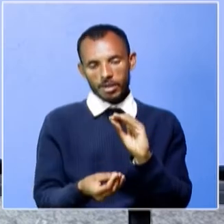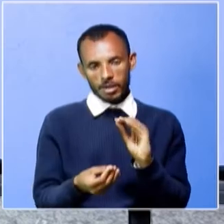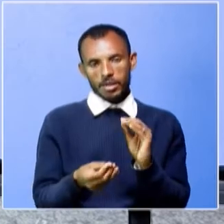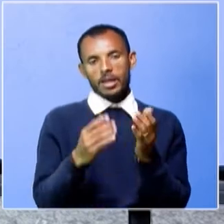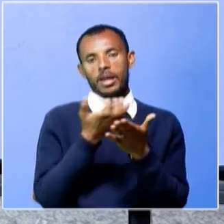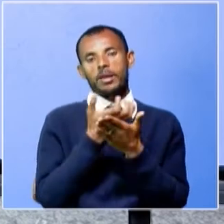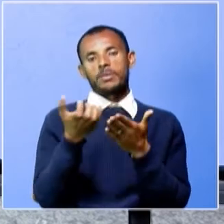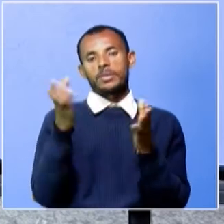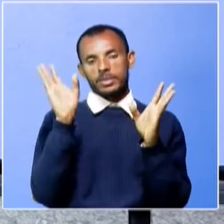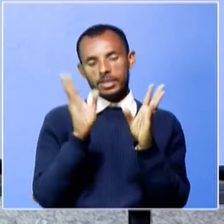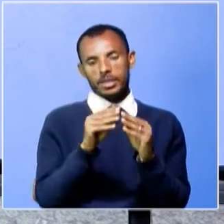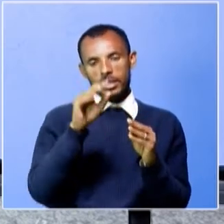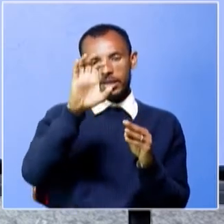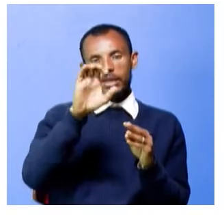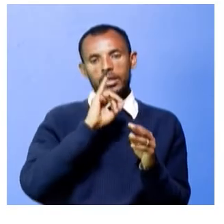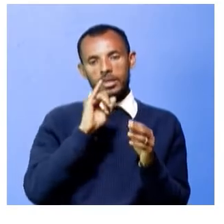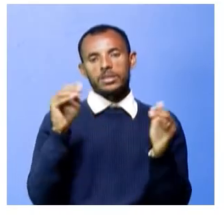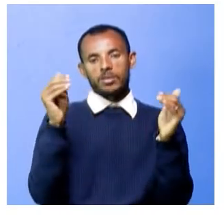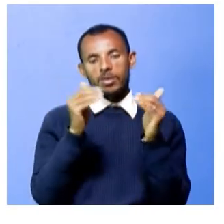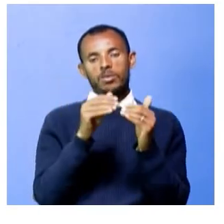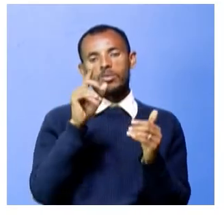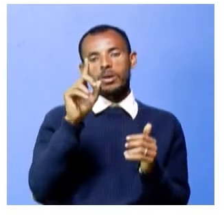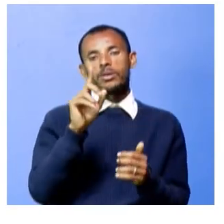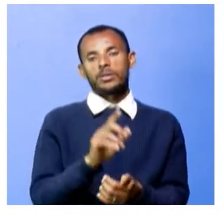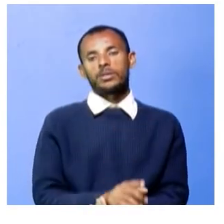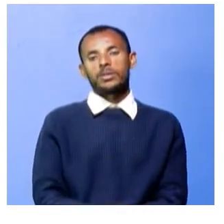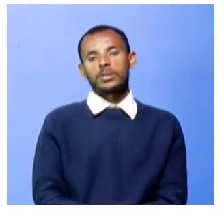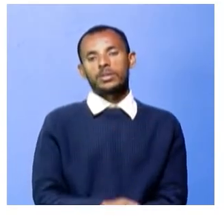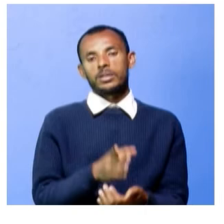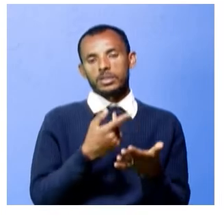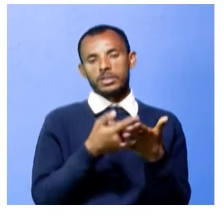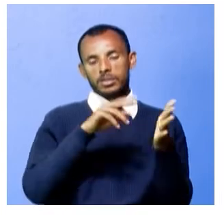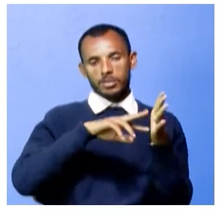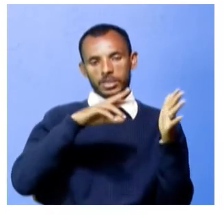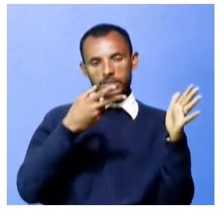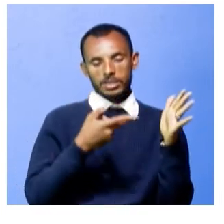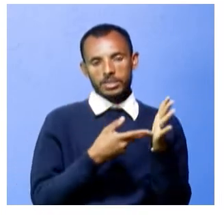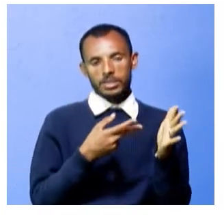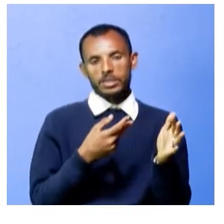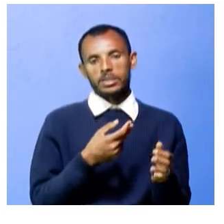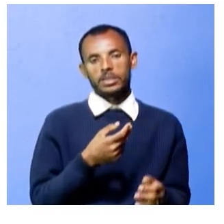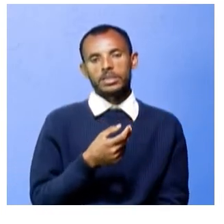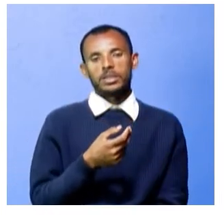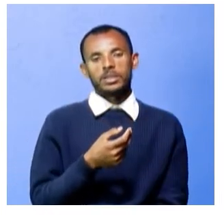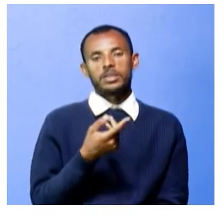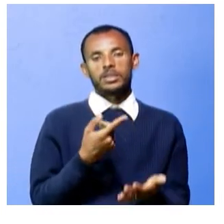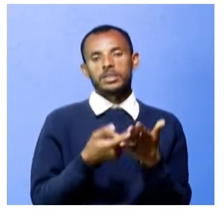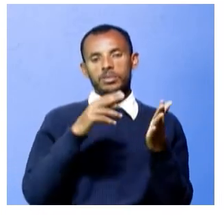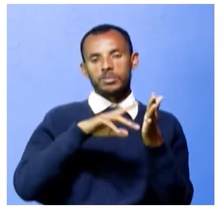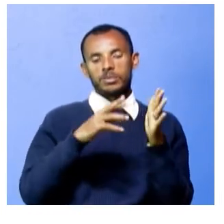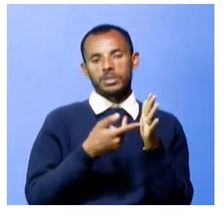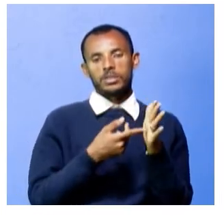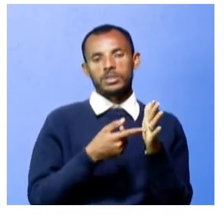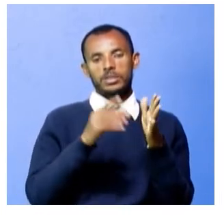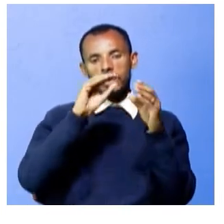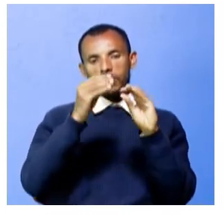of elements of set E is 1. So this implies, okay, this implies the